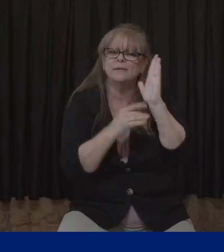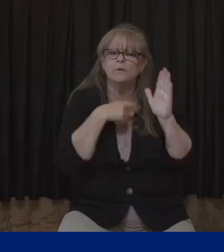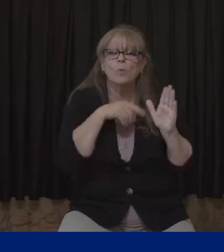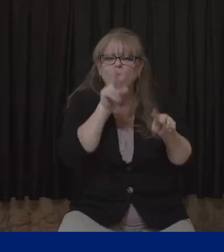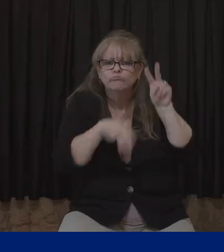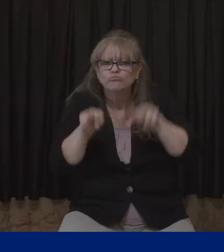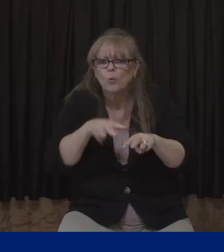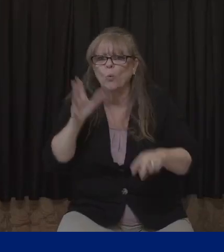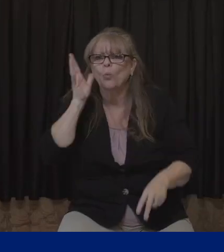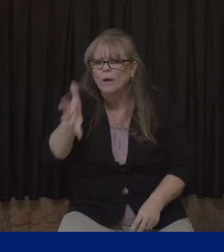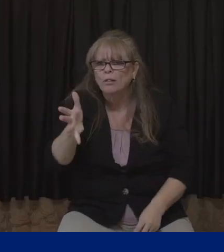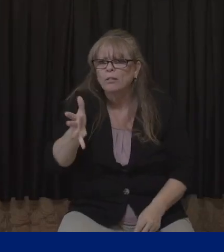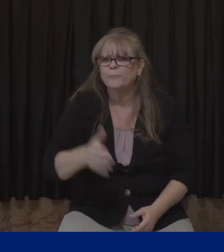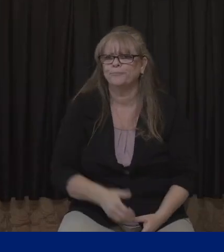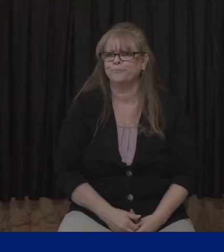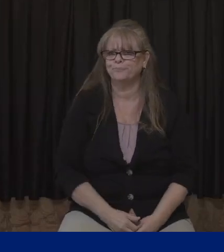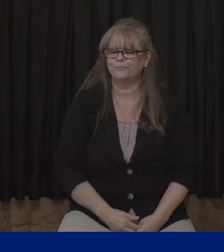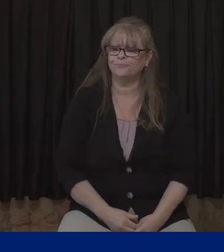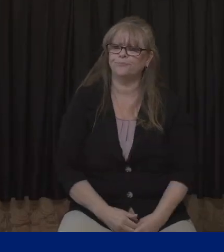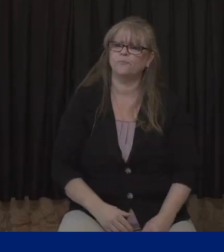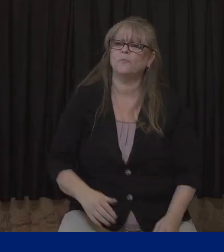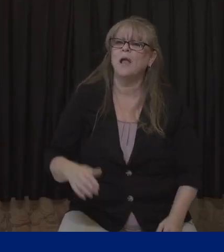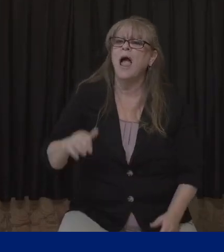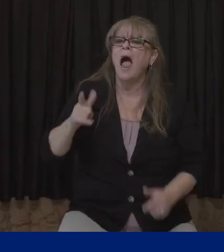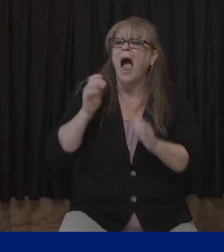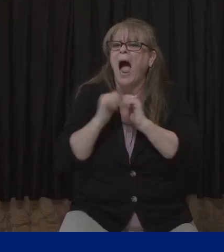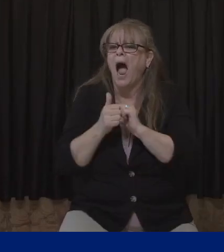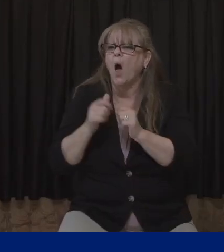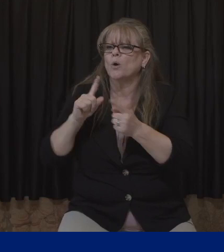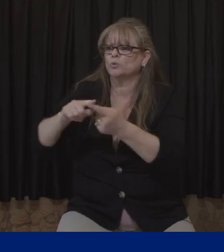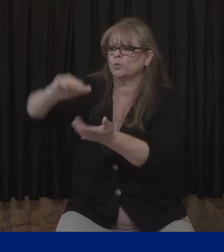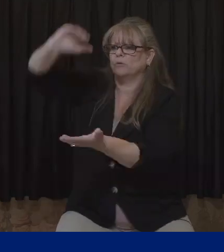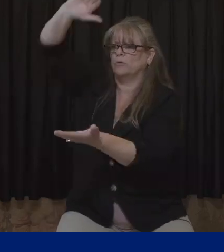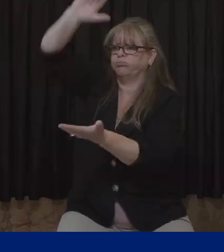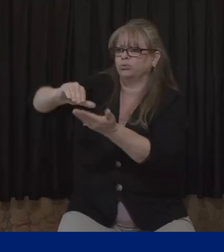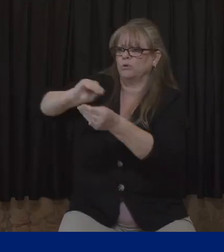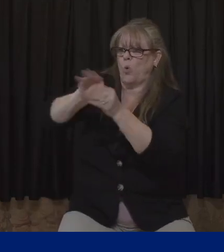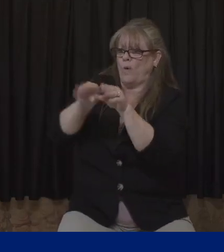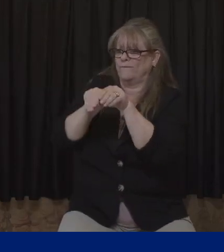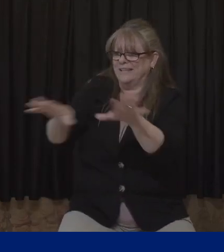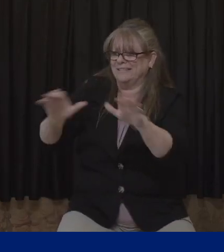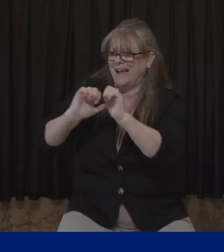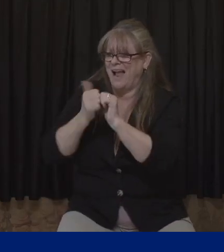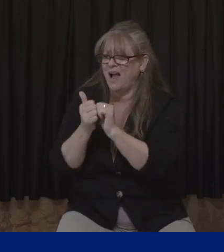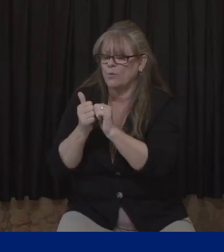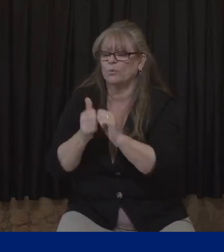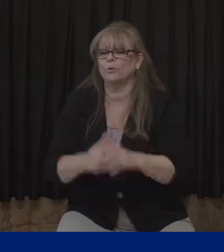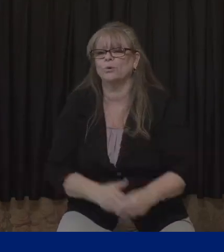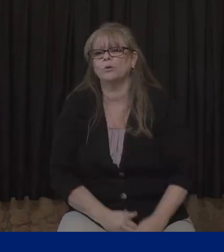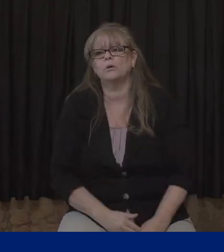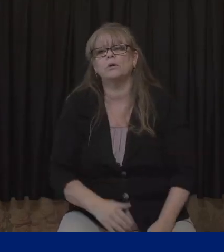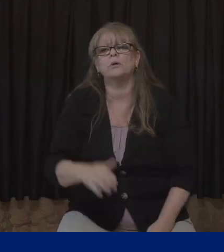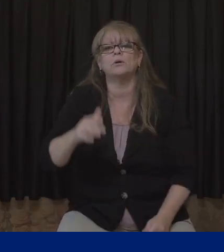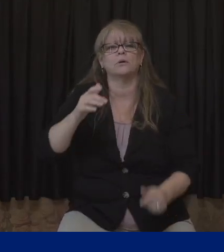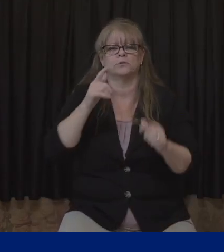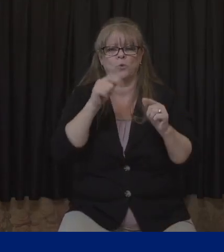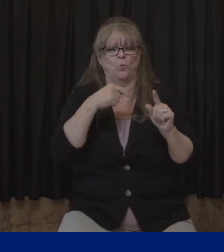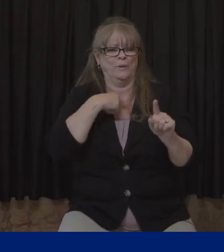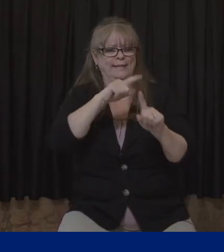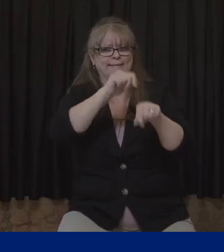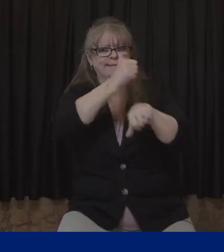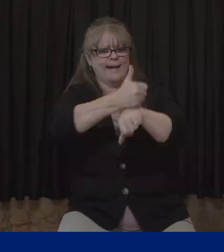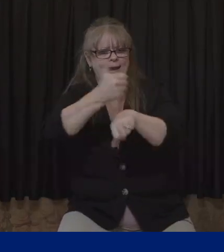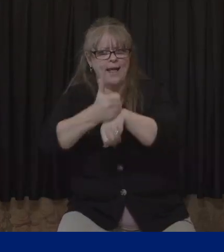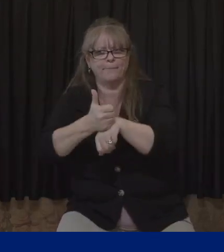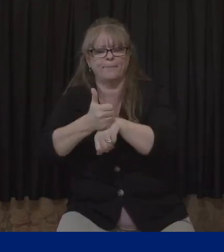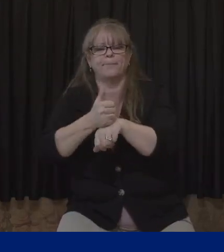it hinges on the potential risk of spreading the virus and how we best through strong safety measures can reduce that risk. And we